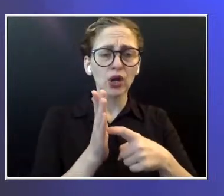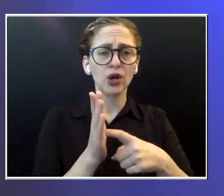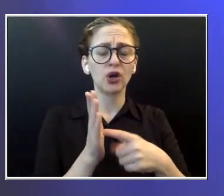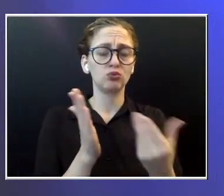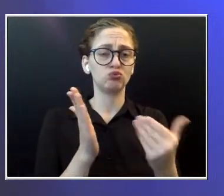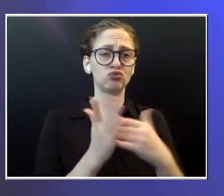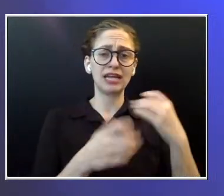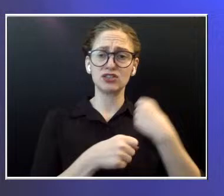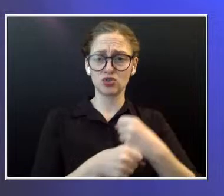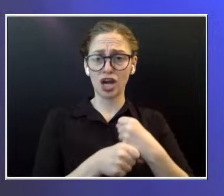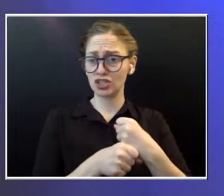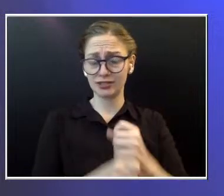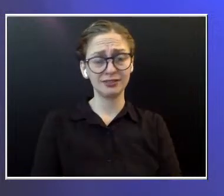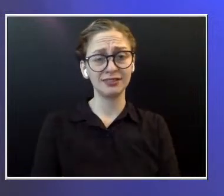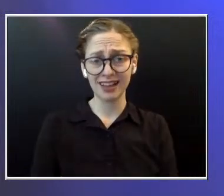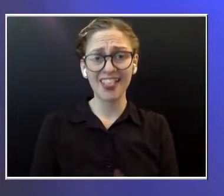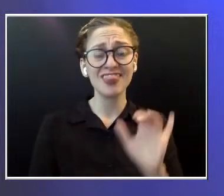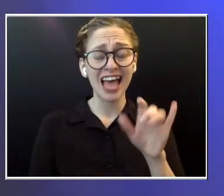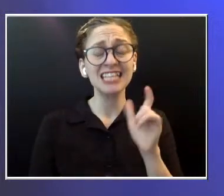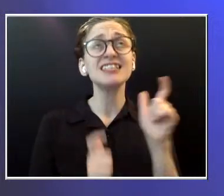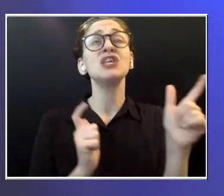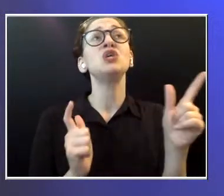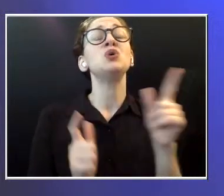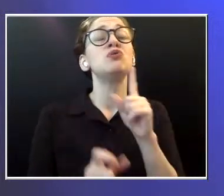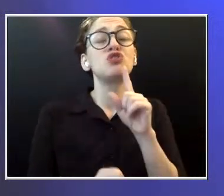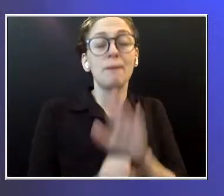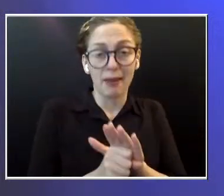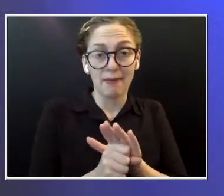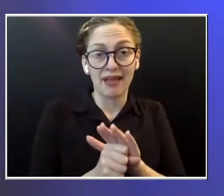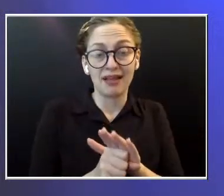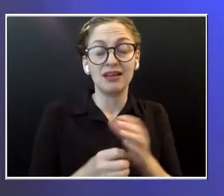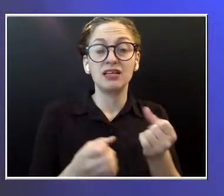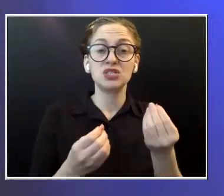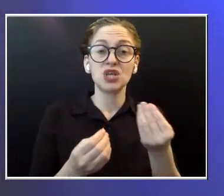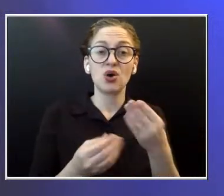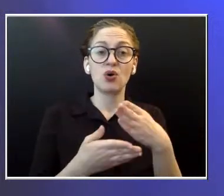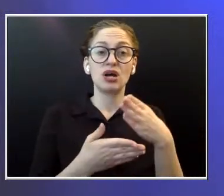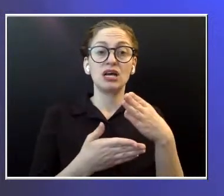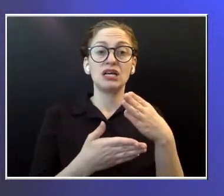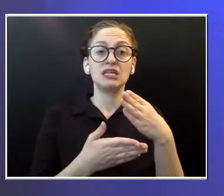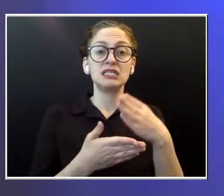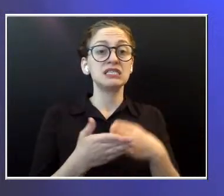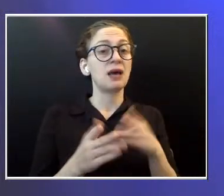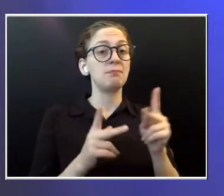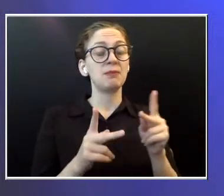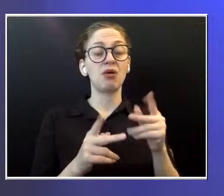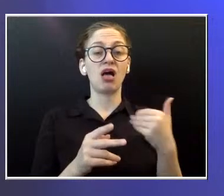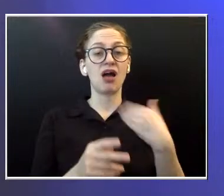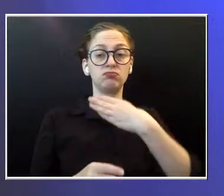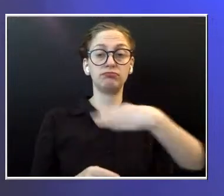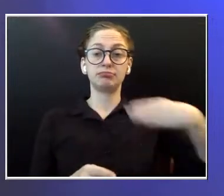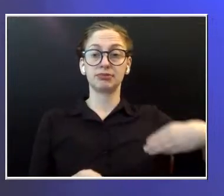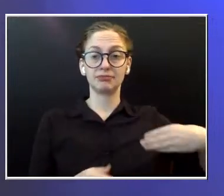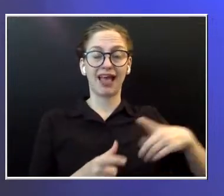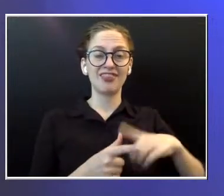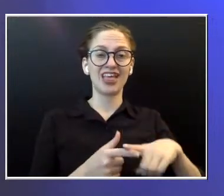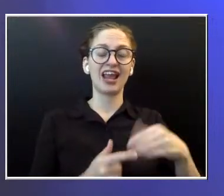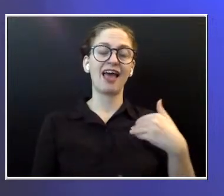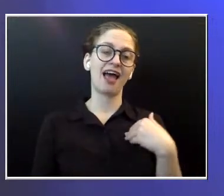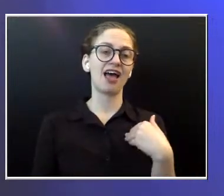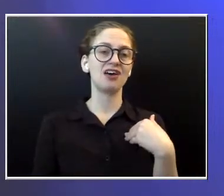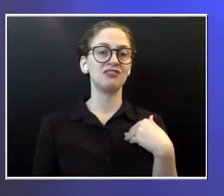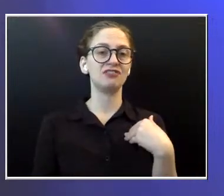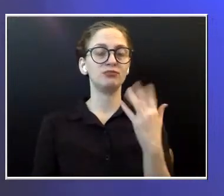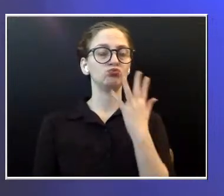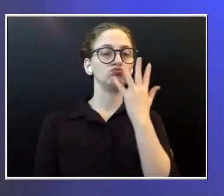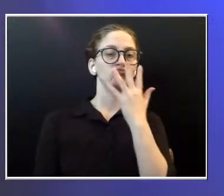women undergo risk-reducing mastectomies but have an aesthetic flat closure. So we as our surgeons will do that as well, making sure that they have a